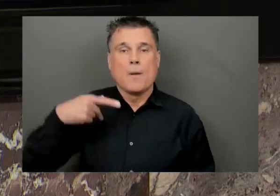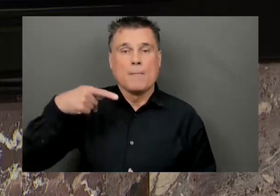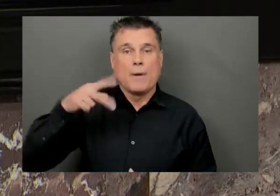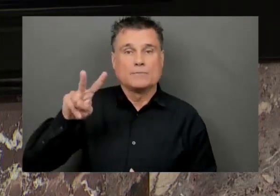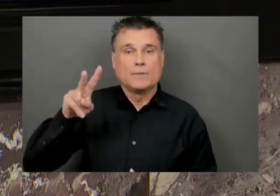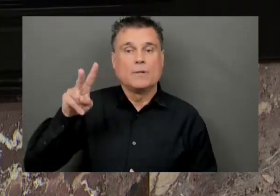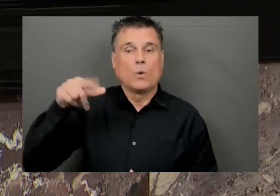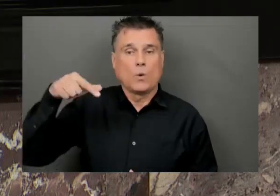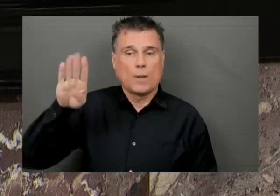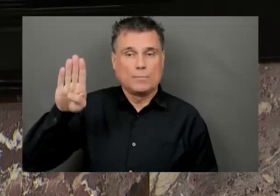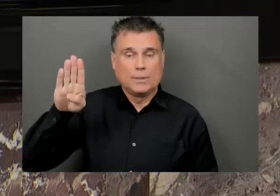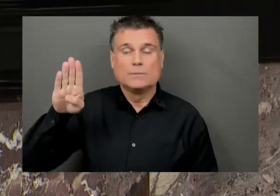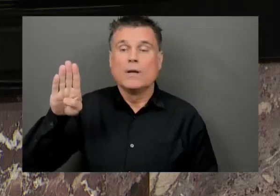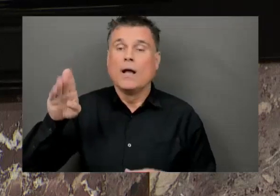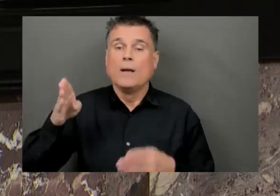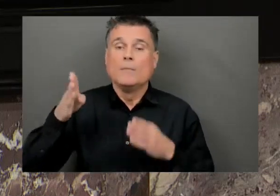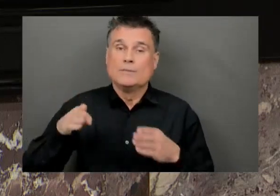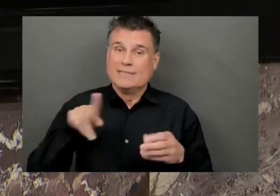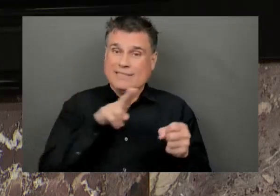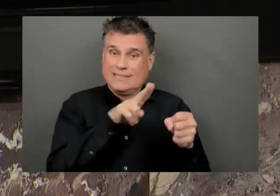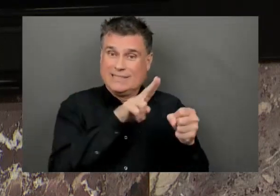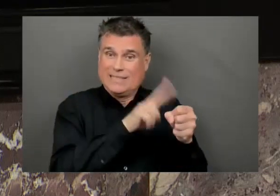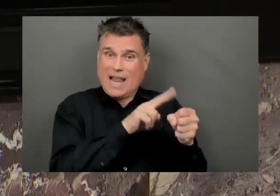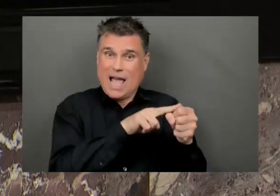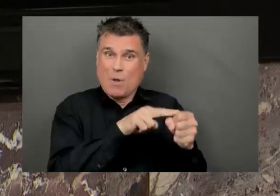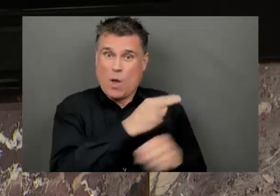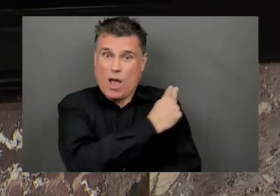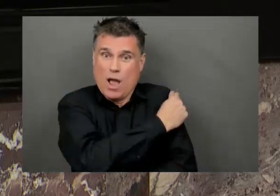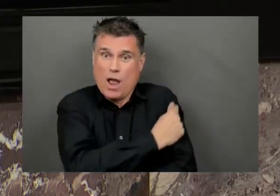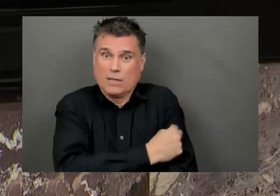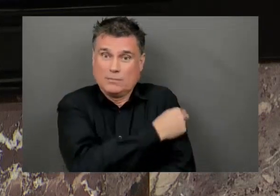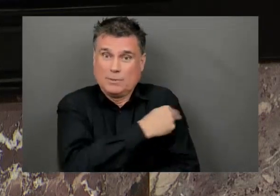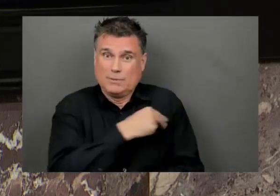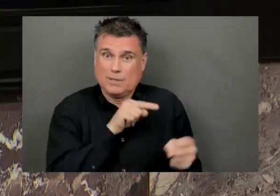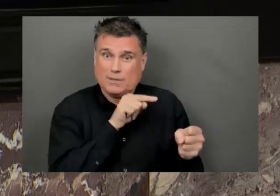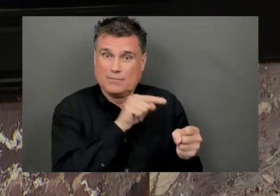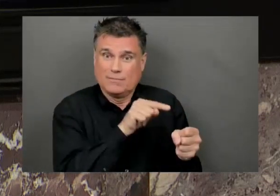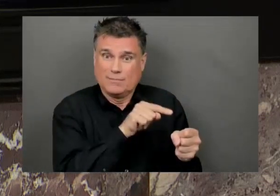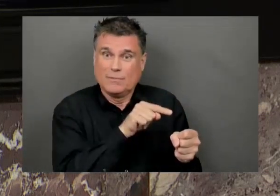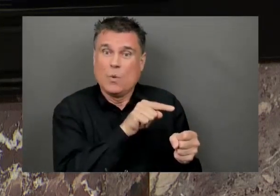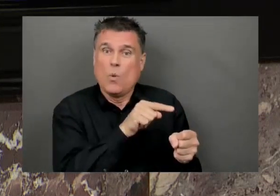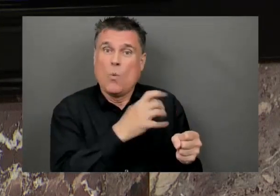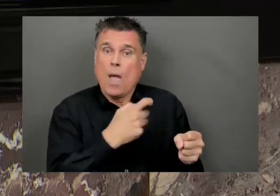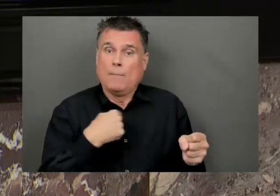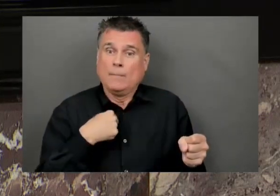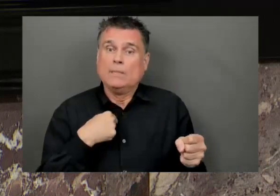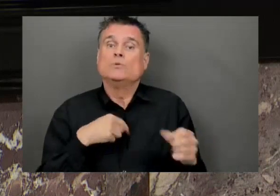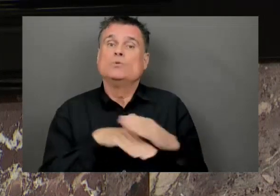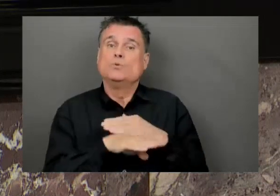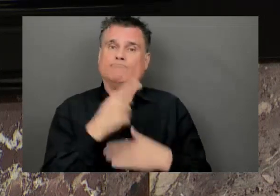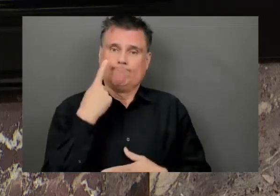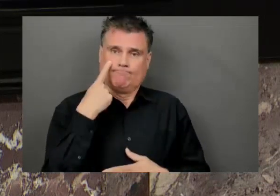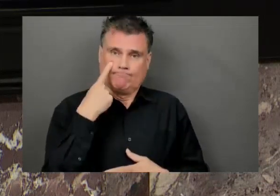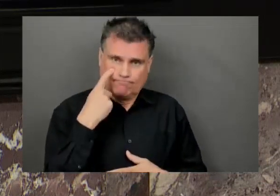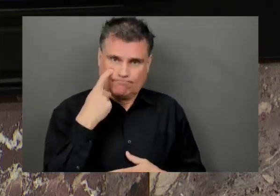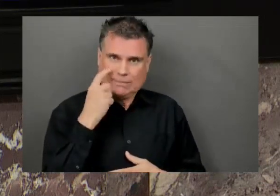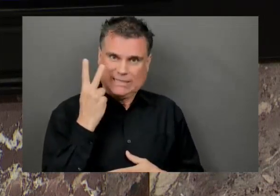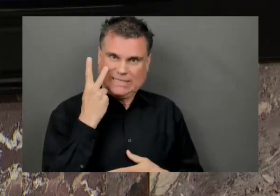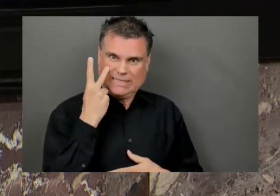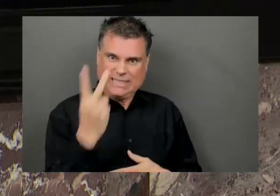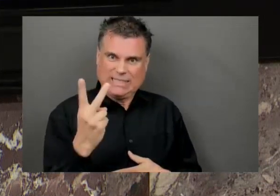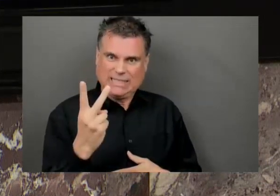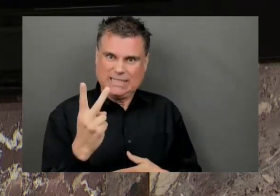experience and see the state of our hospital. The time that I visited him, he had spent, at that point, 3 days in the hallway with no privacy, no